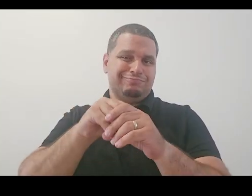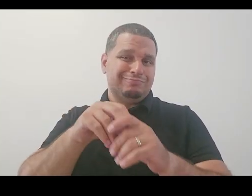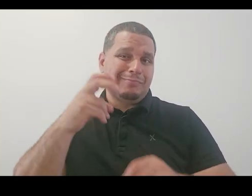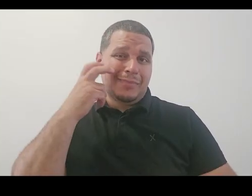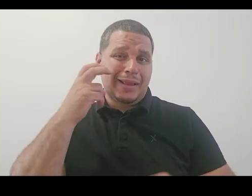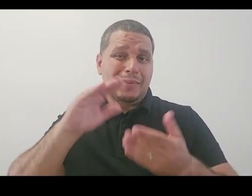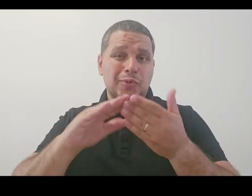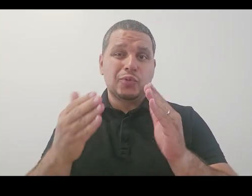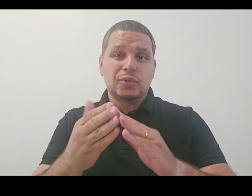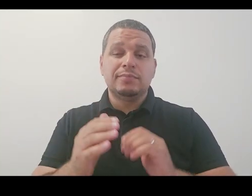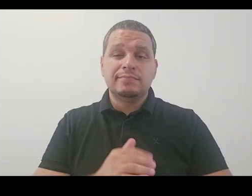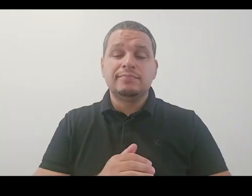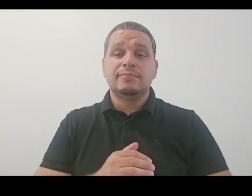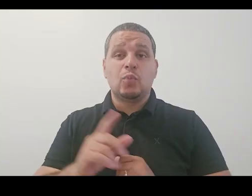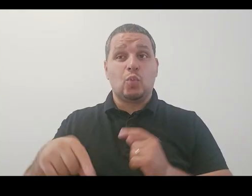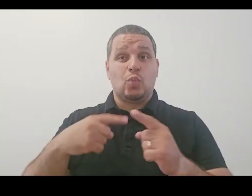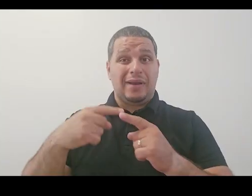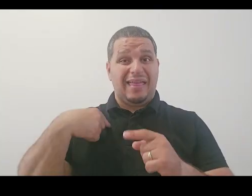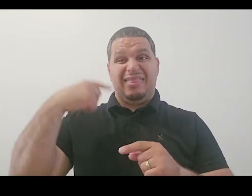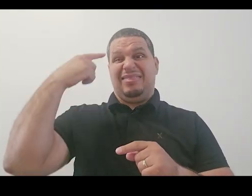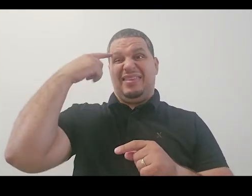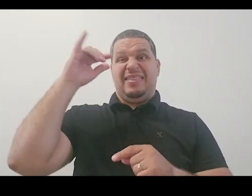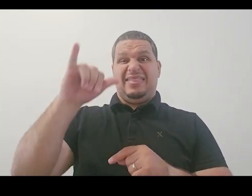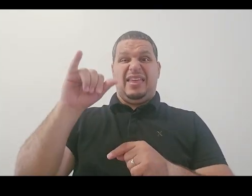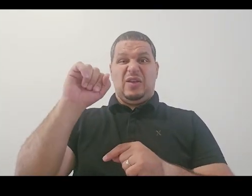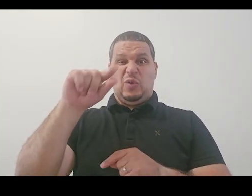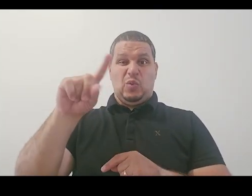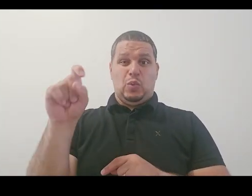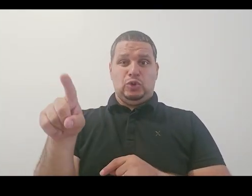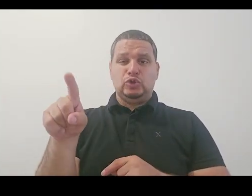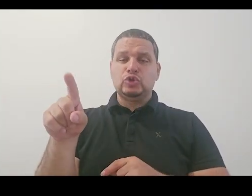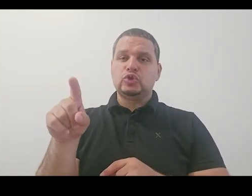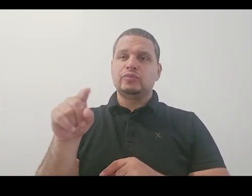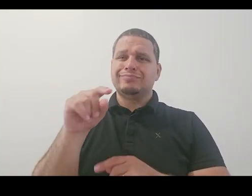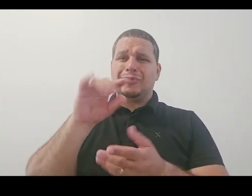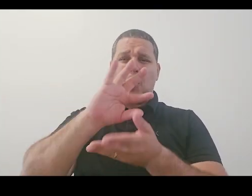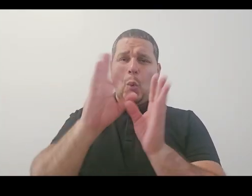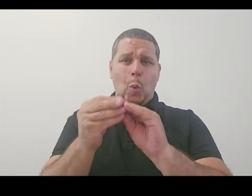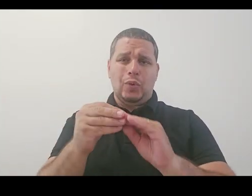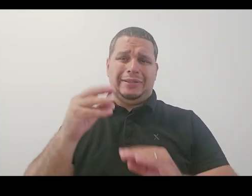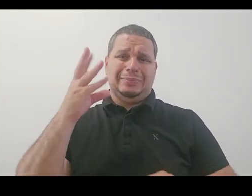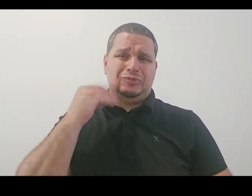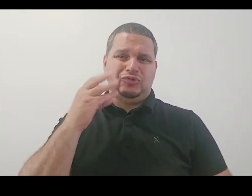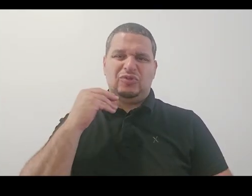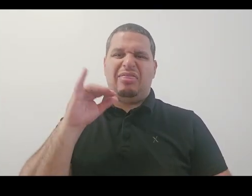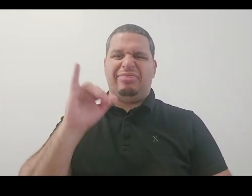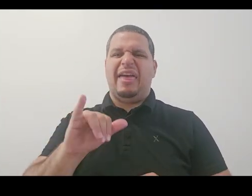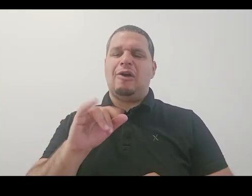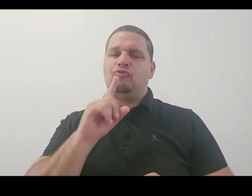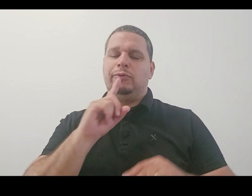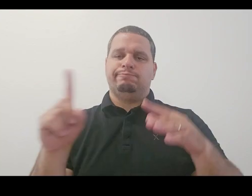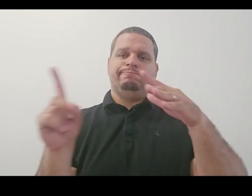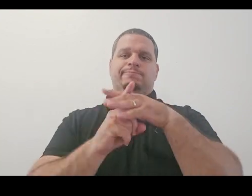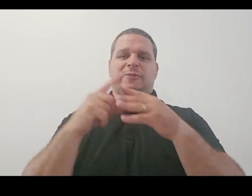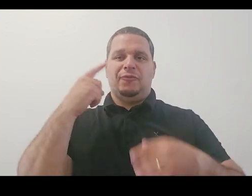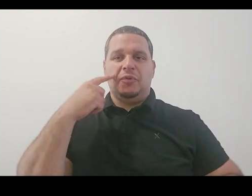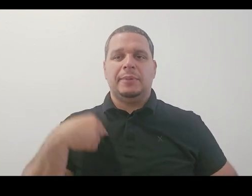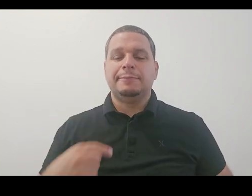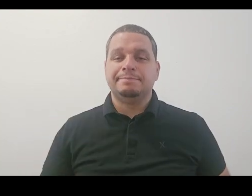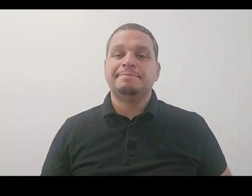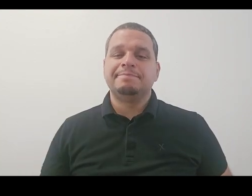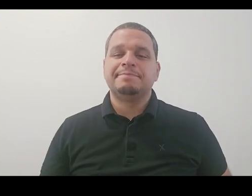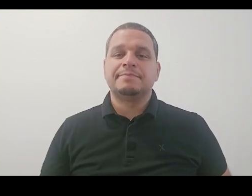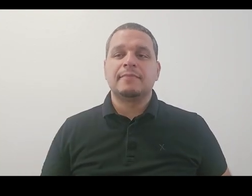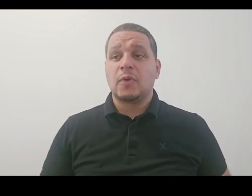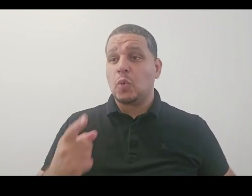community. And so when I think about that question, that whole experience is what is top of mind. So